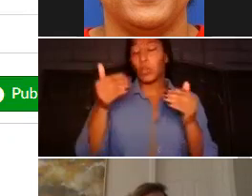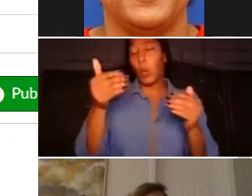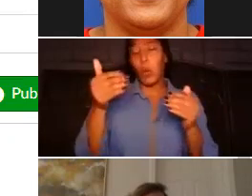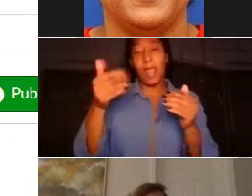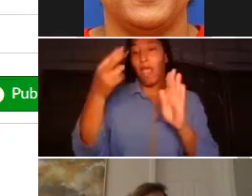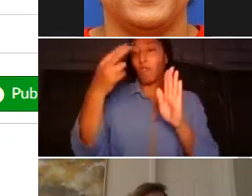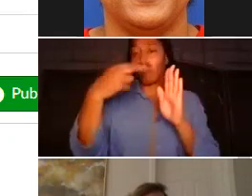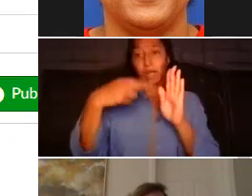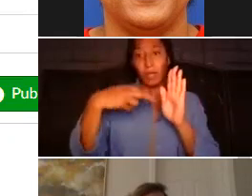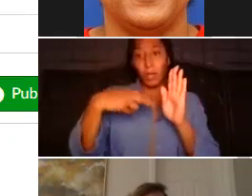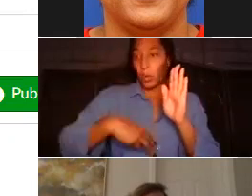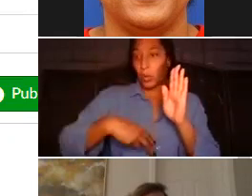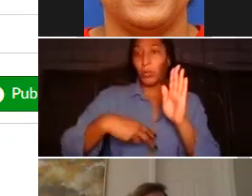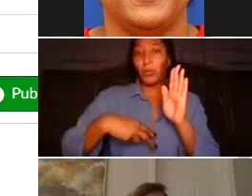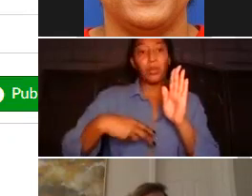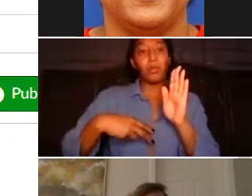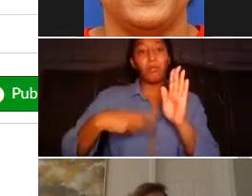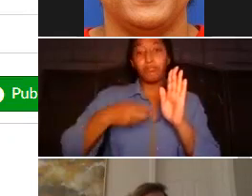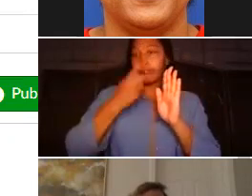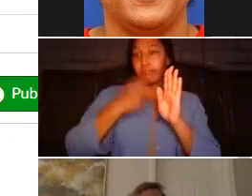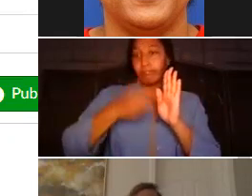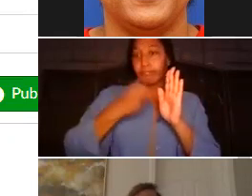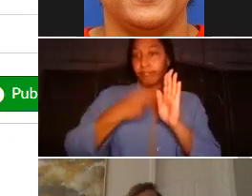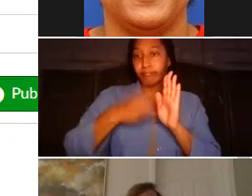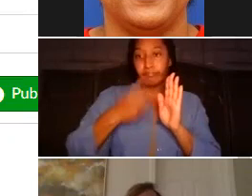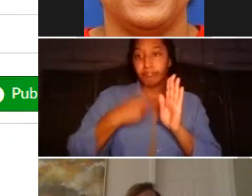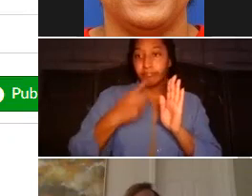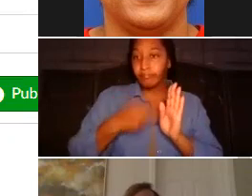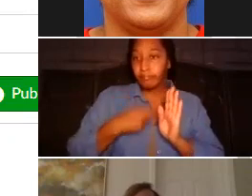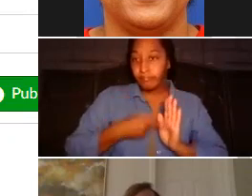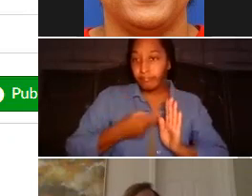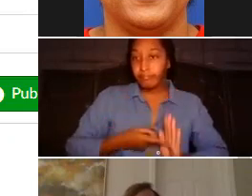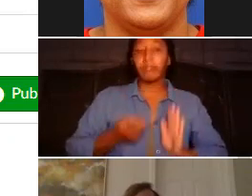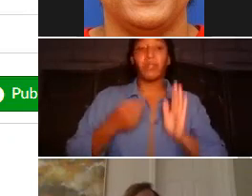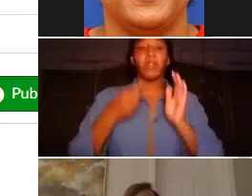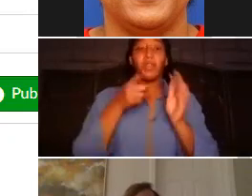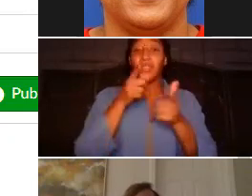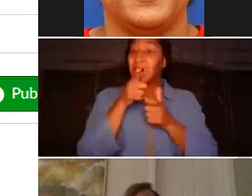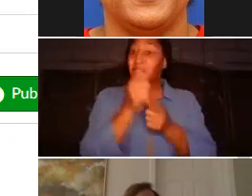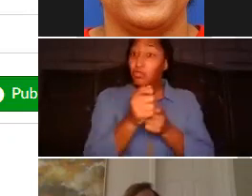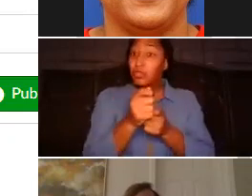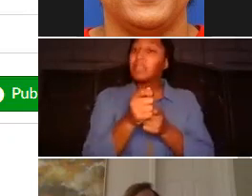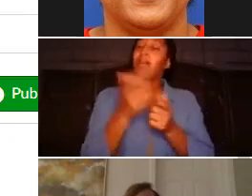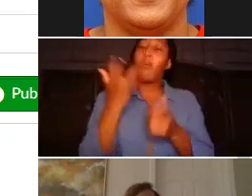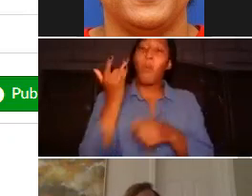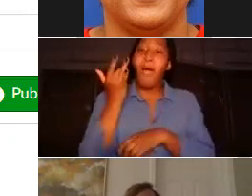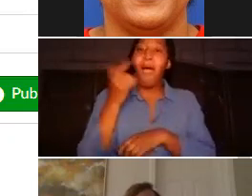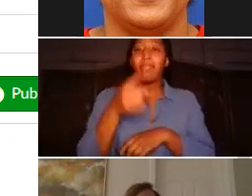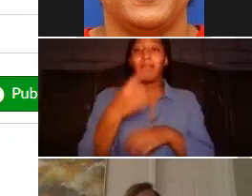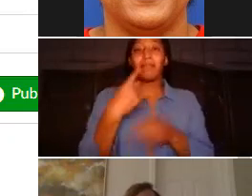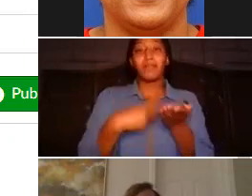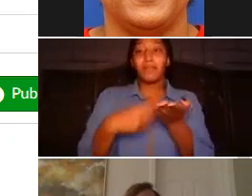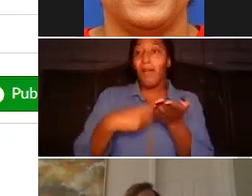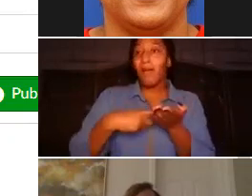yourself. It's a really interesting topic because they talk about things like black holes, dark energy, dark